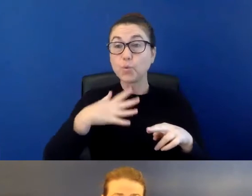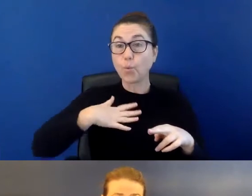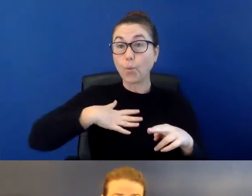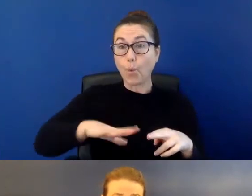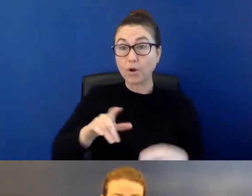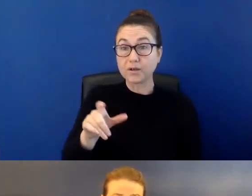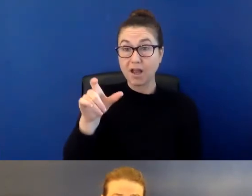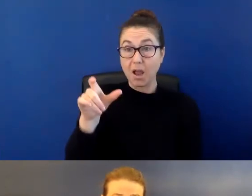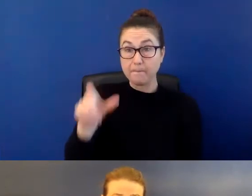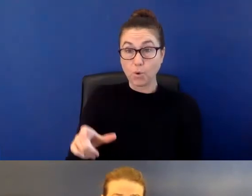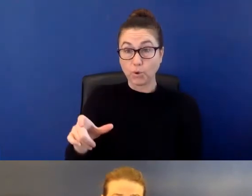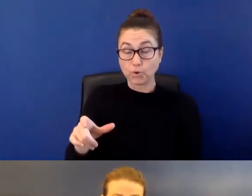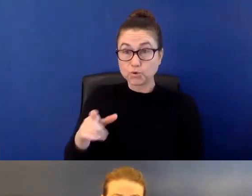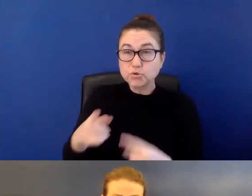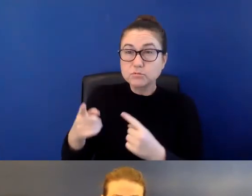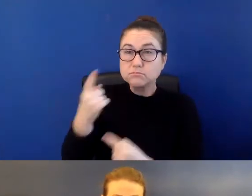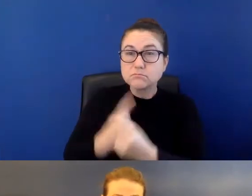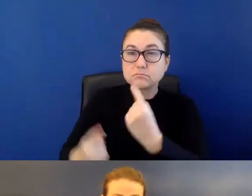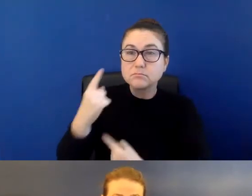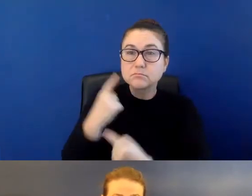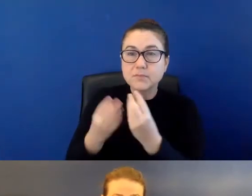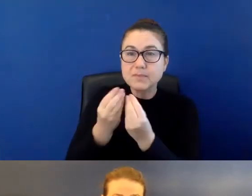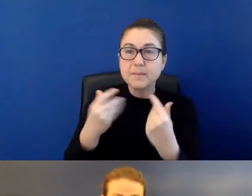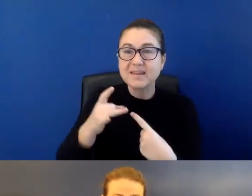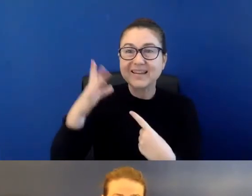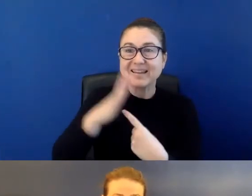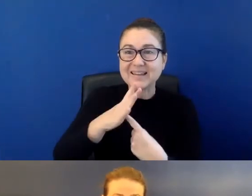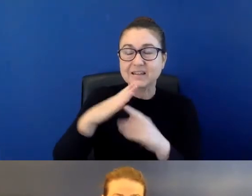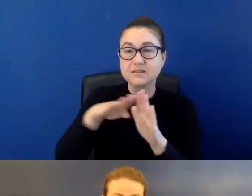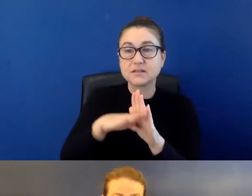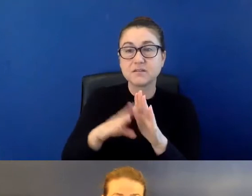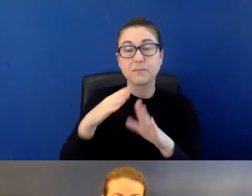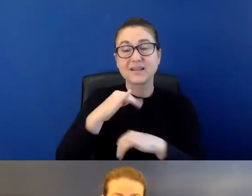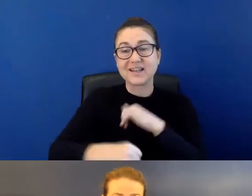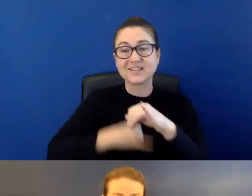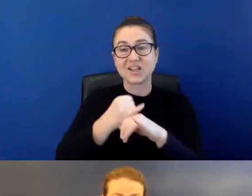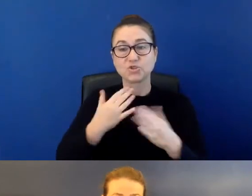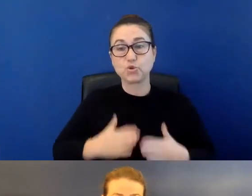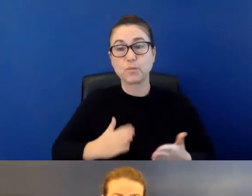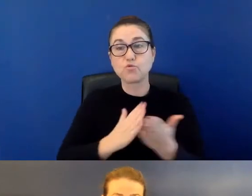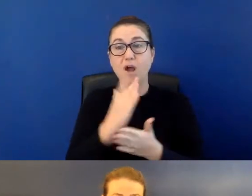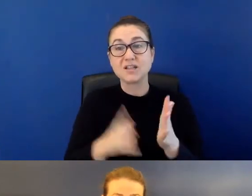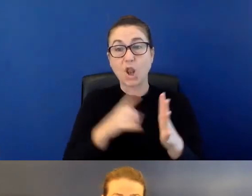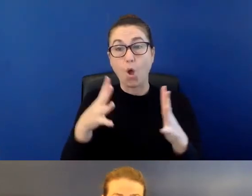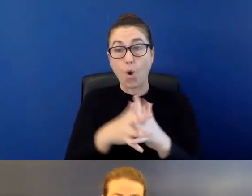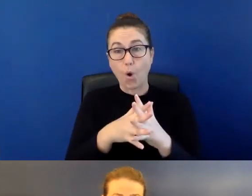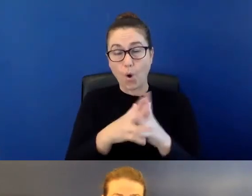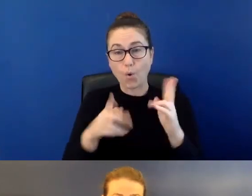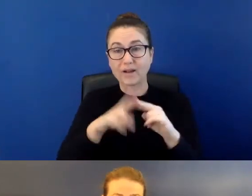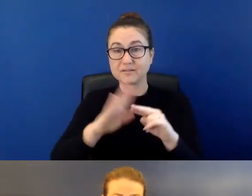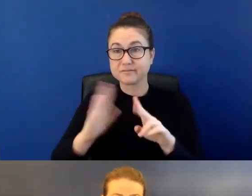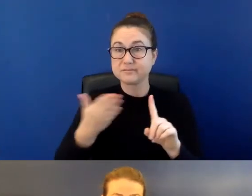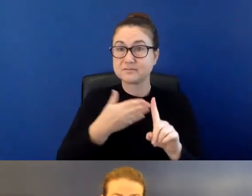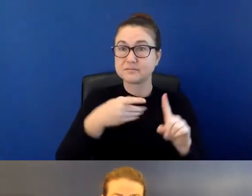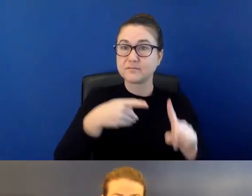to talk you through some of the key elements from international human rights law that apply to